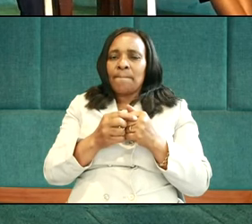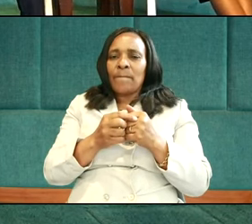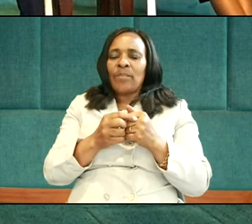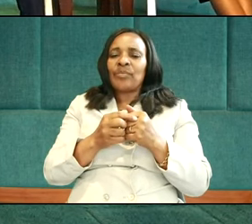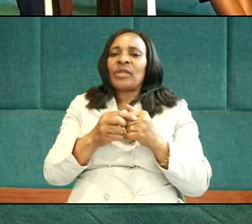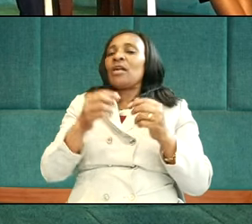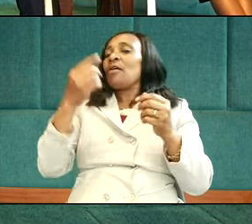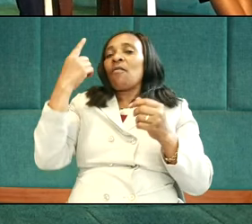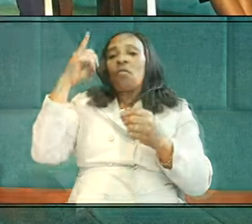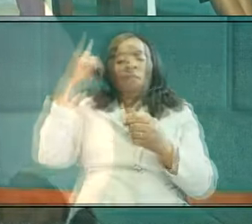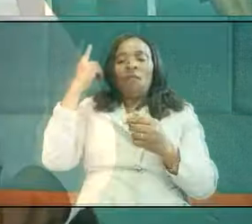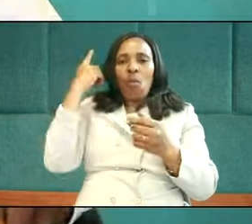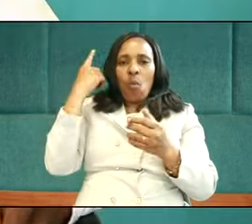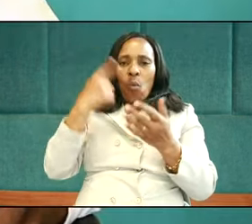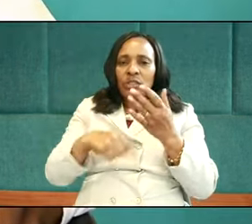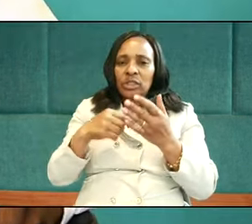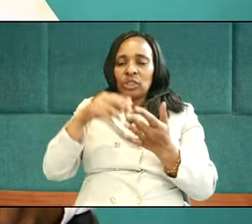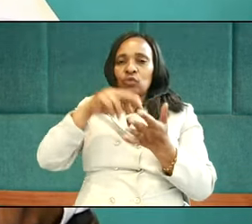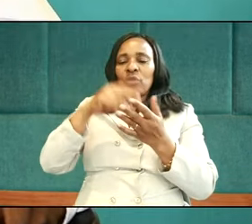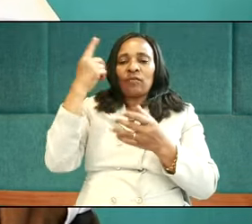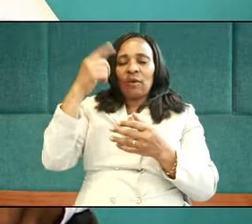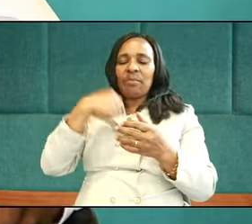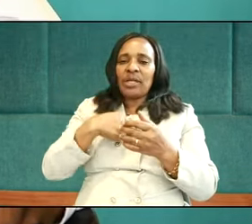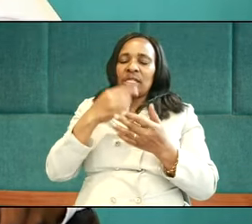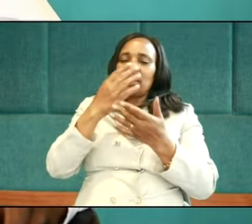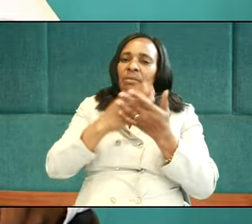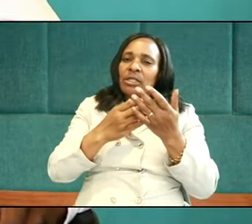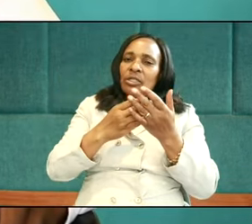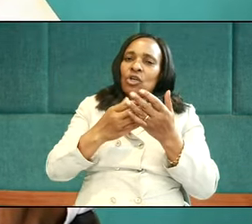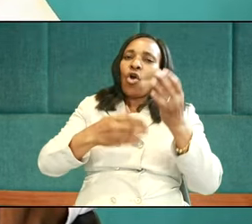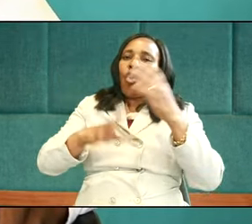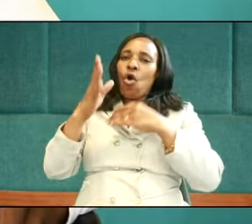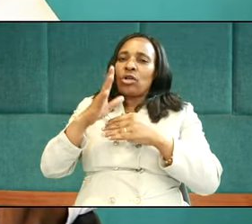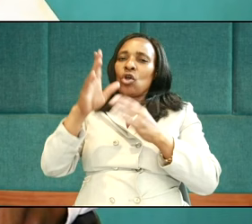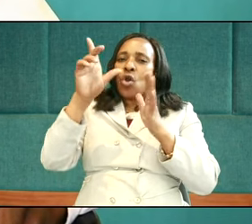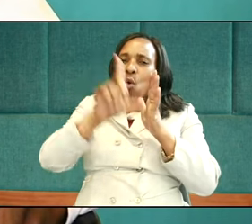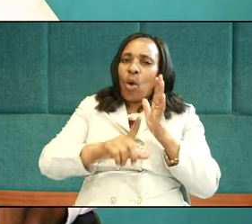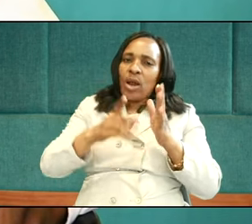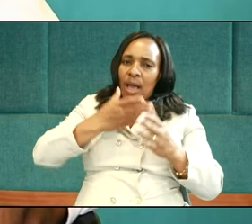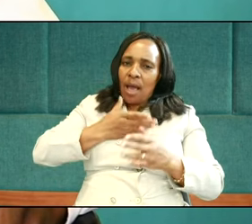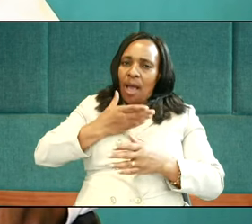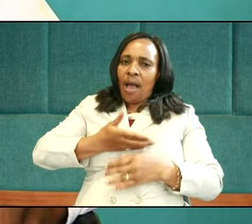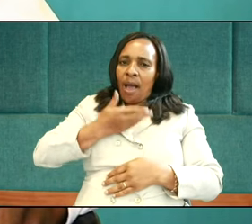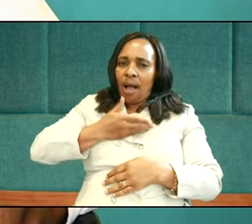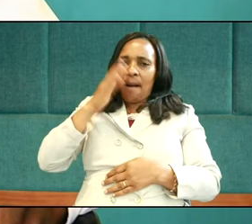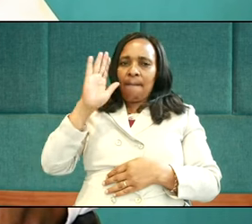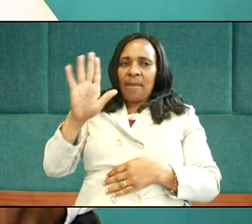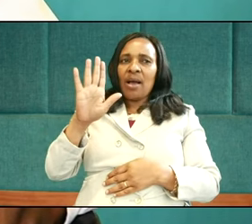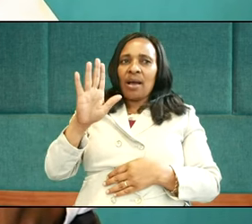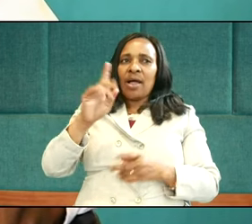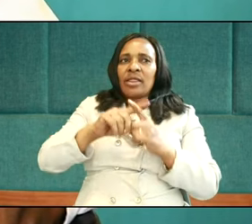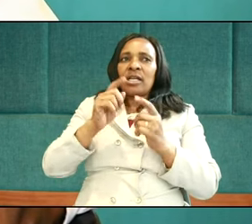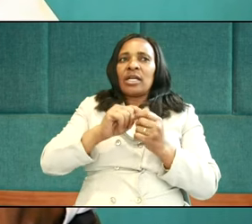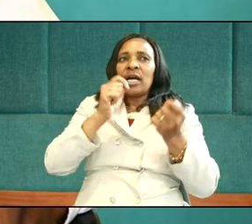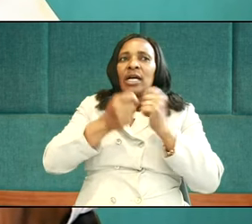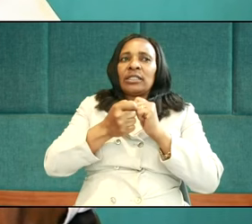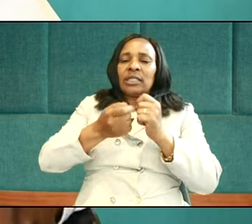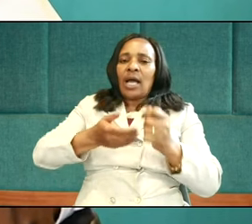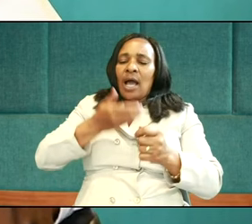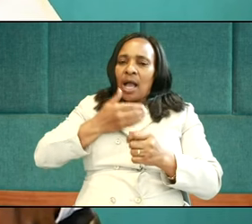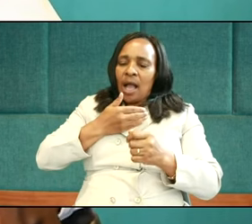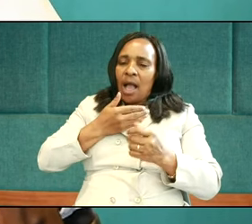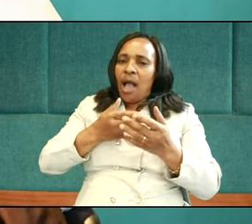What stood out for me is the part where God lowered His anger. Well, God turned His anger away